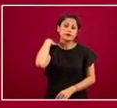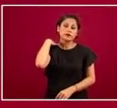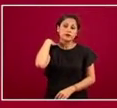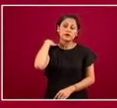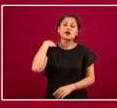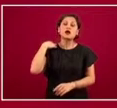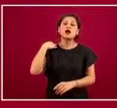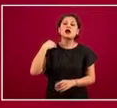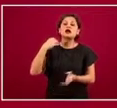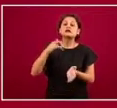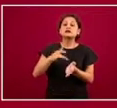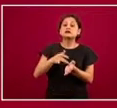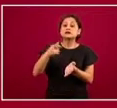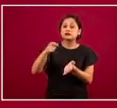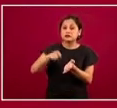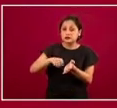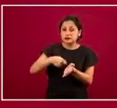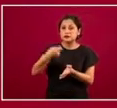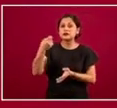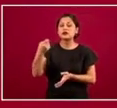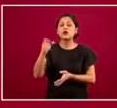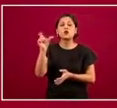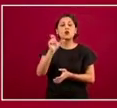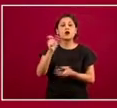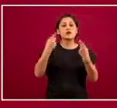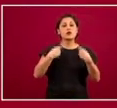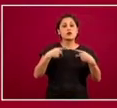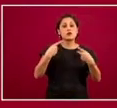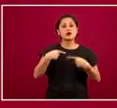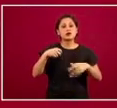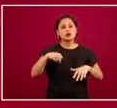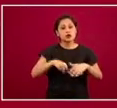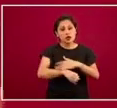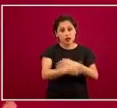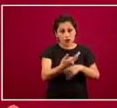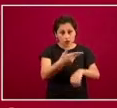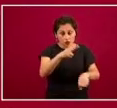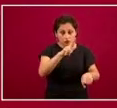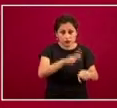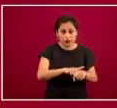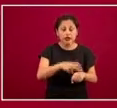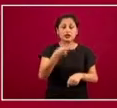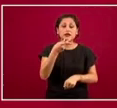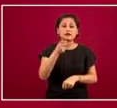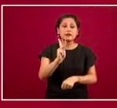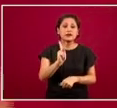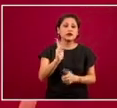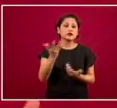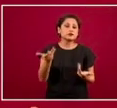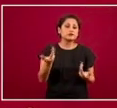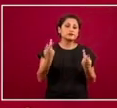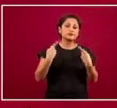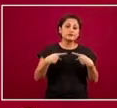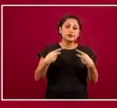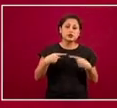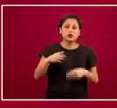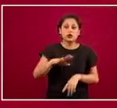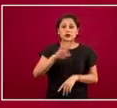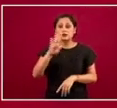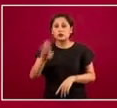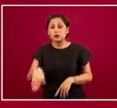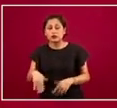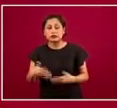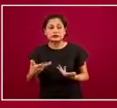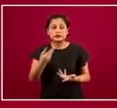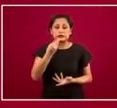collects samples from the dead bodies, and then they study them at the lab. Usually they